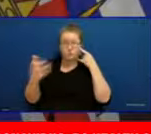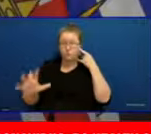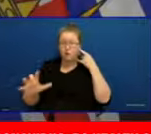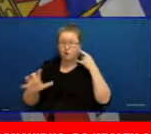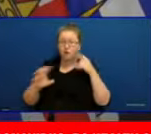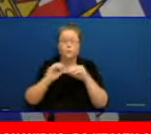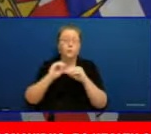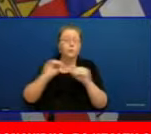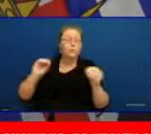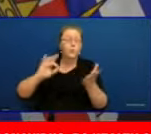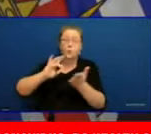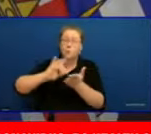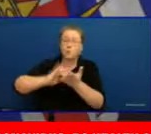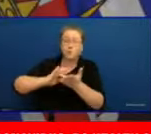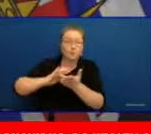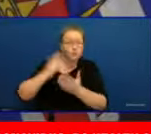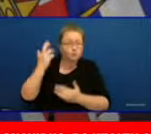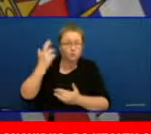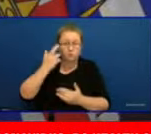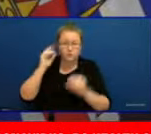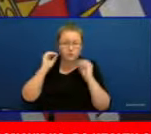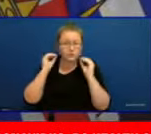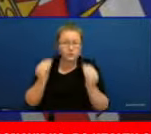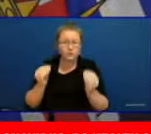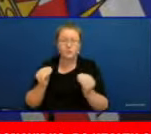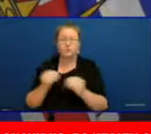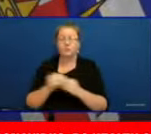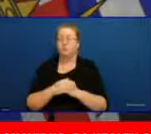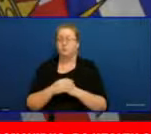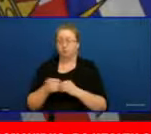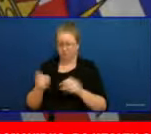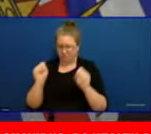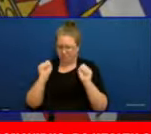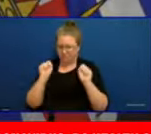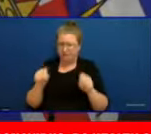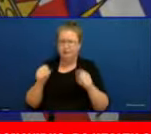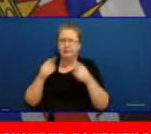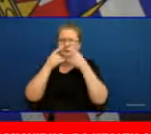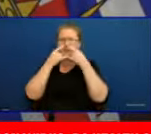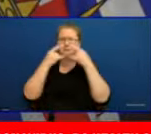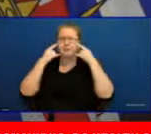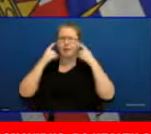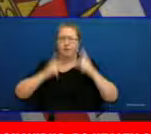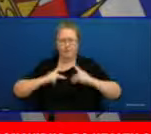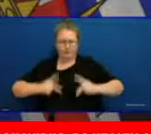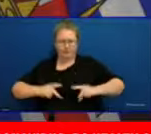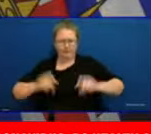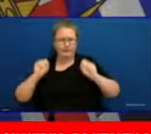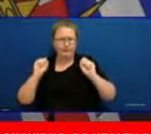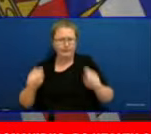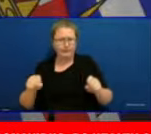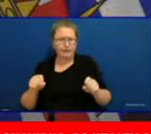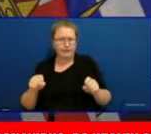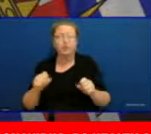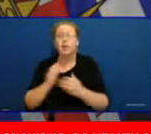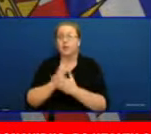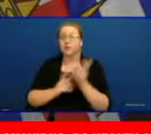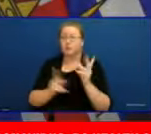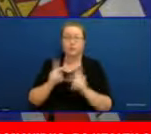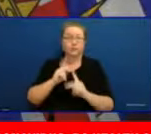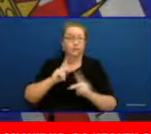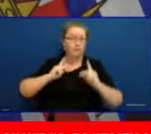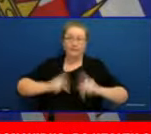if you don't have any reason why you cannot wear a mask, and for people who can't wear a mask, we need to